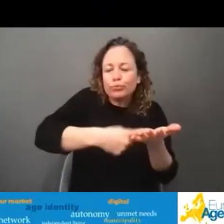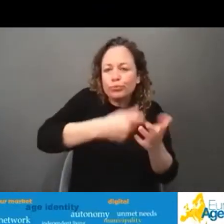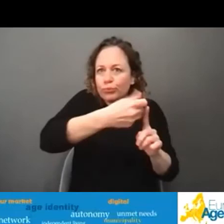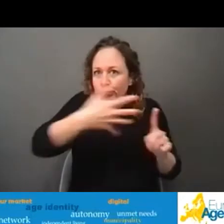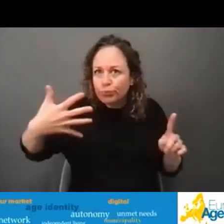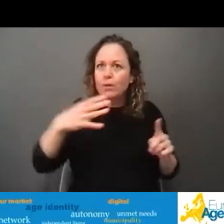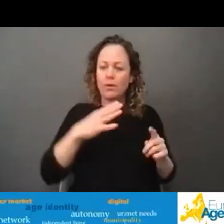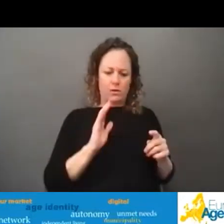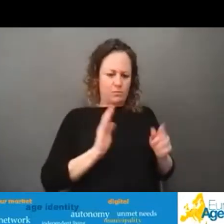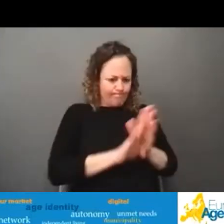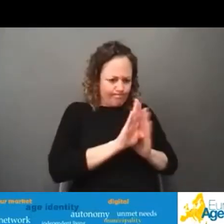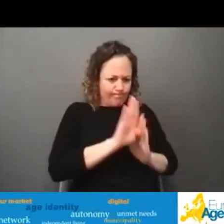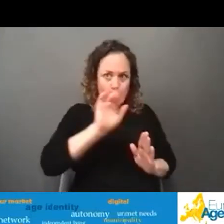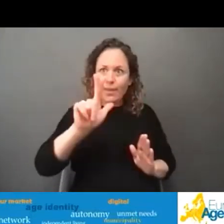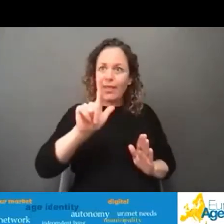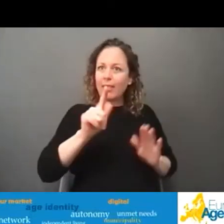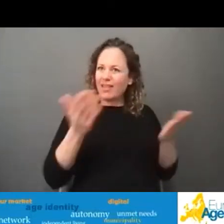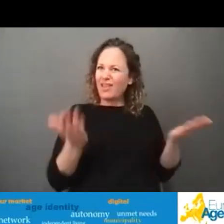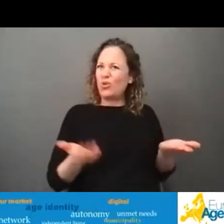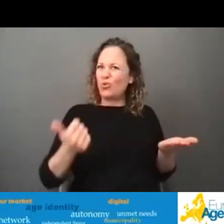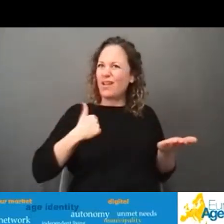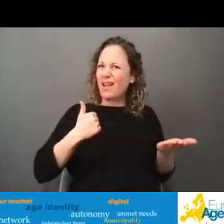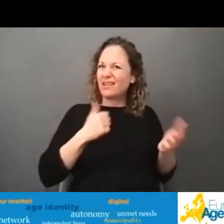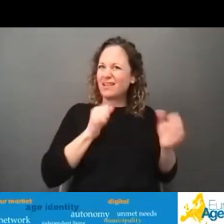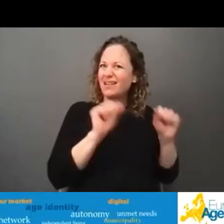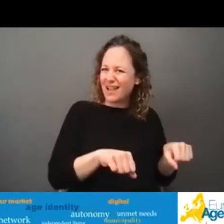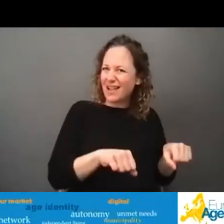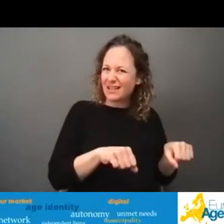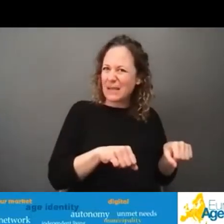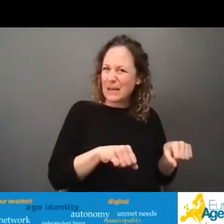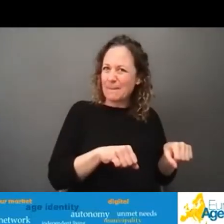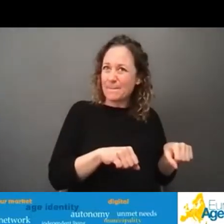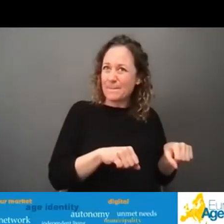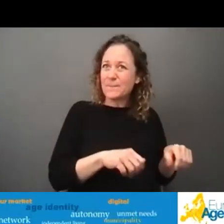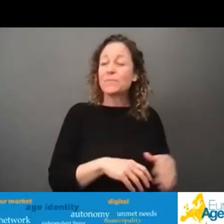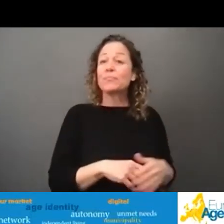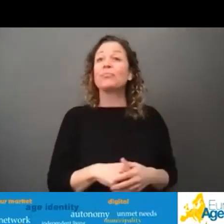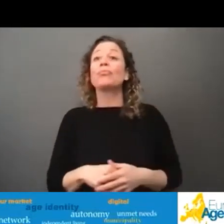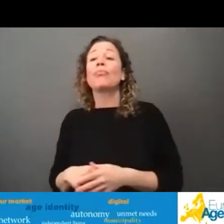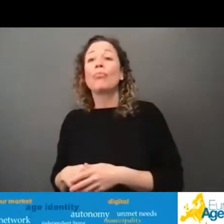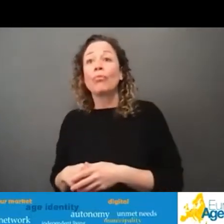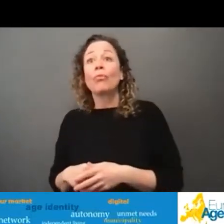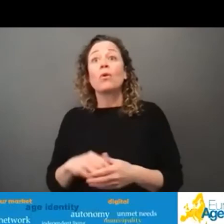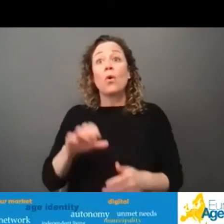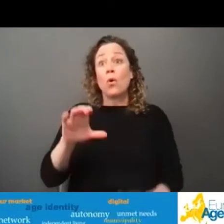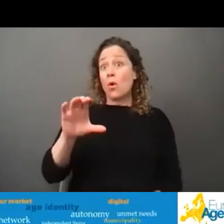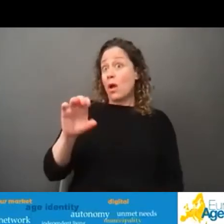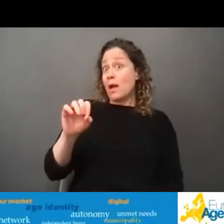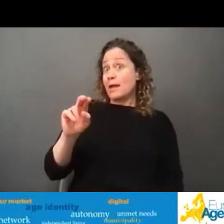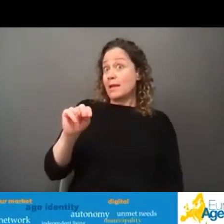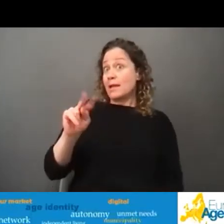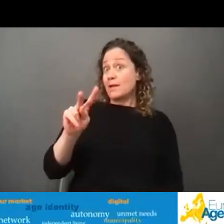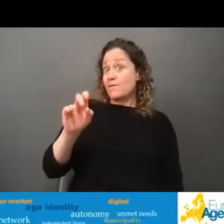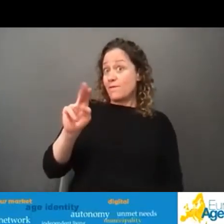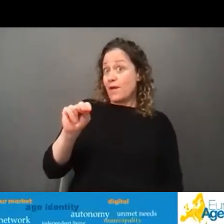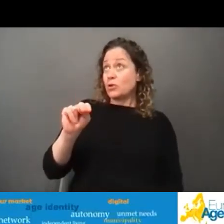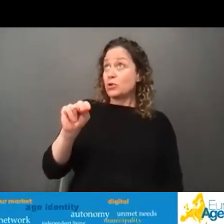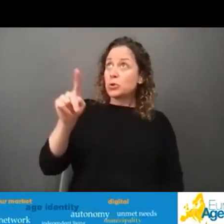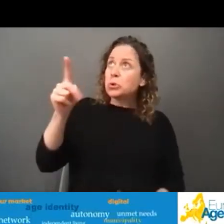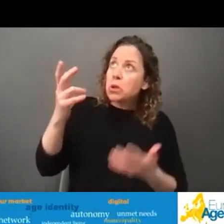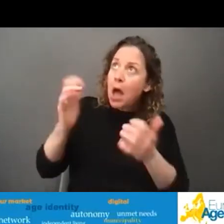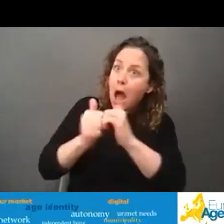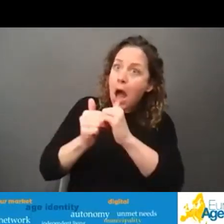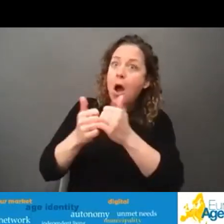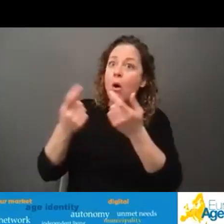Canada. The forum for it to come together for a convention for older